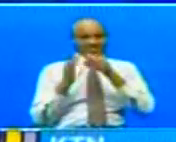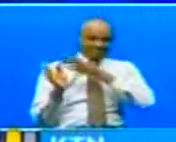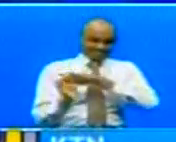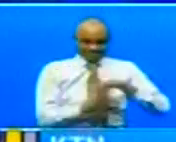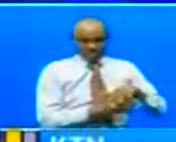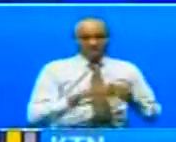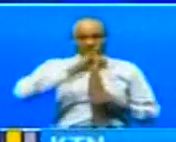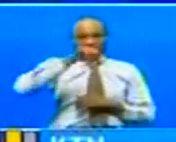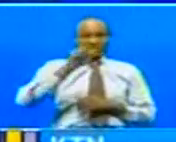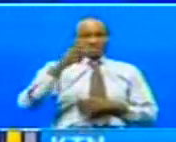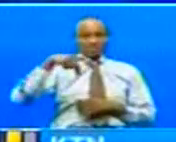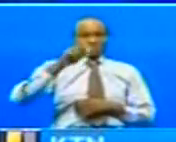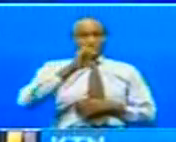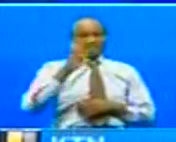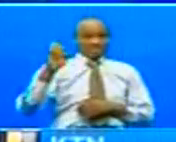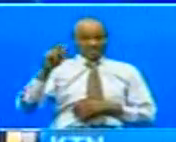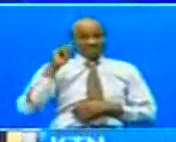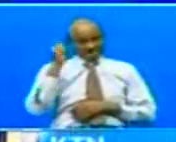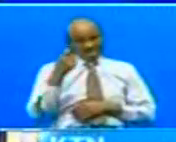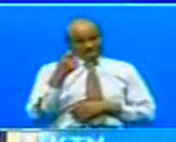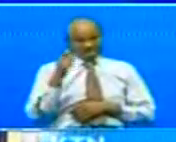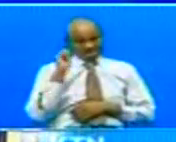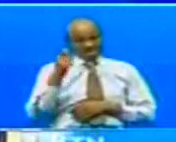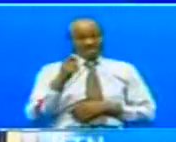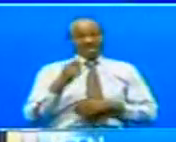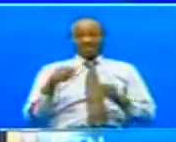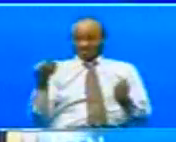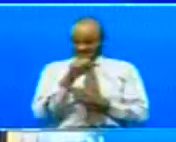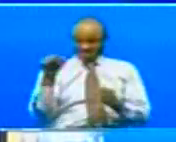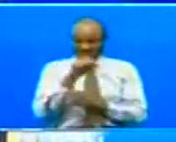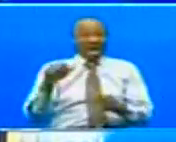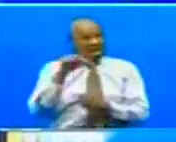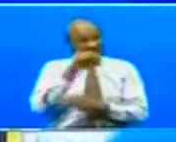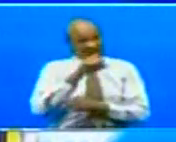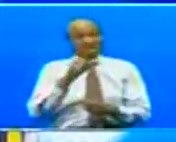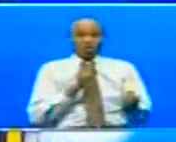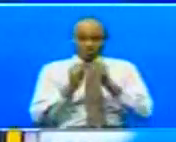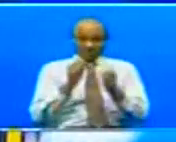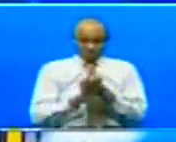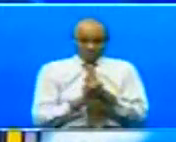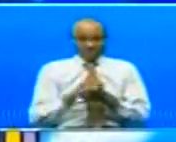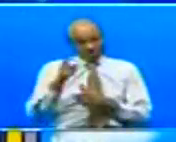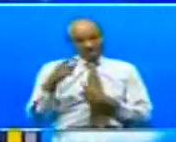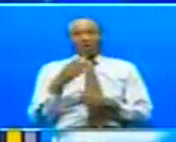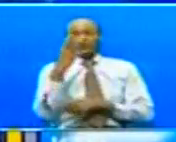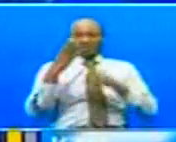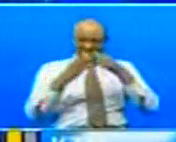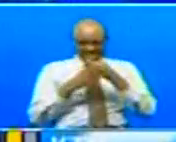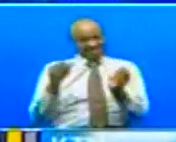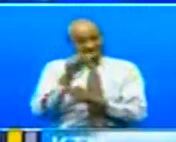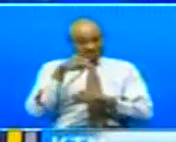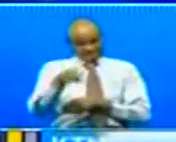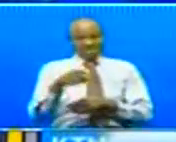in motorsports, Jaspreet Chatthe, and current Kenya, the current Kenya National Rally Championship leader, will lead out 49 drivers during